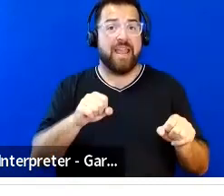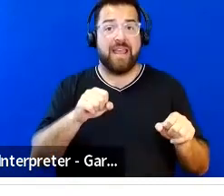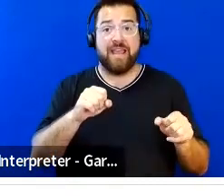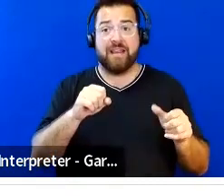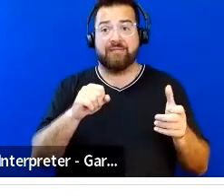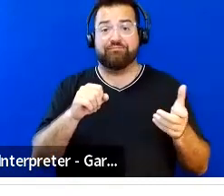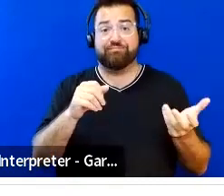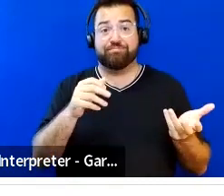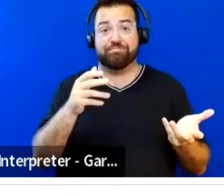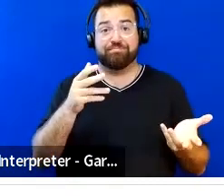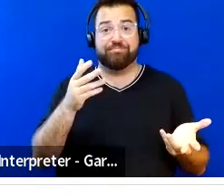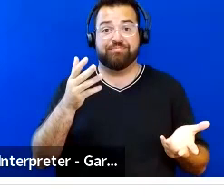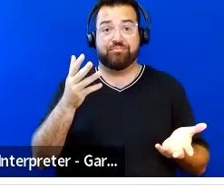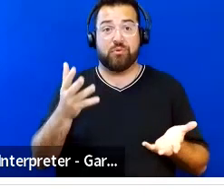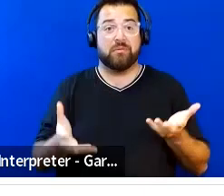probably